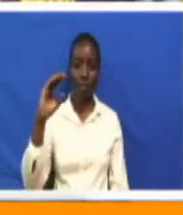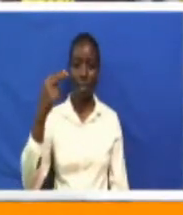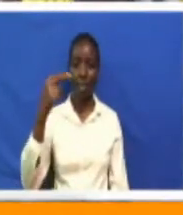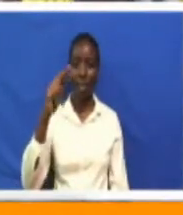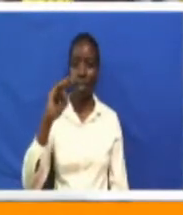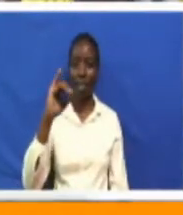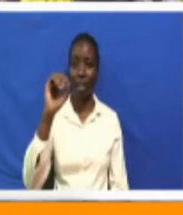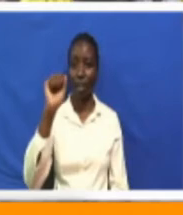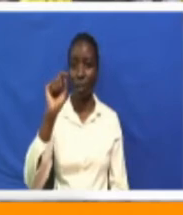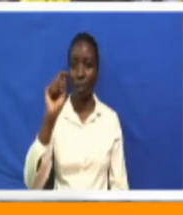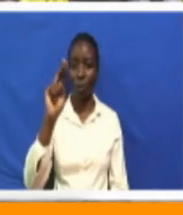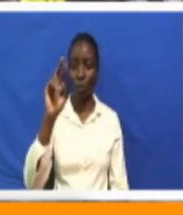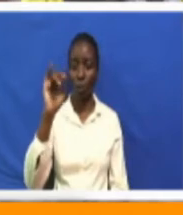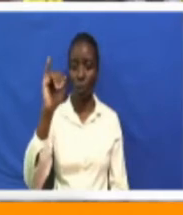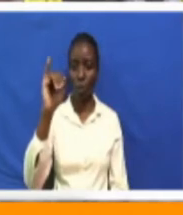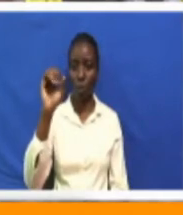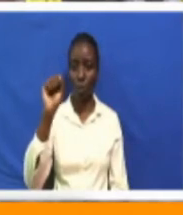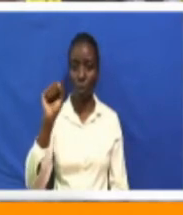hatima